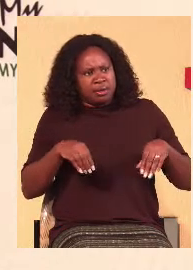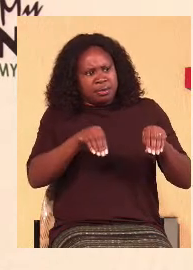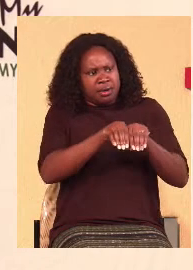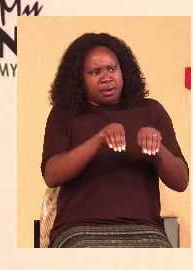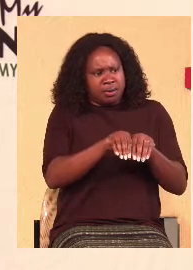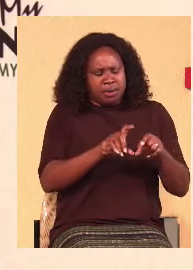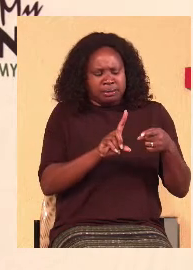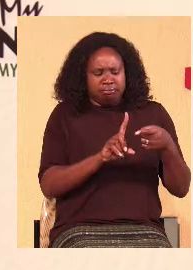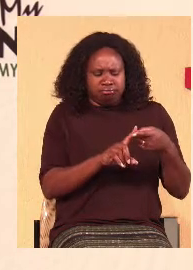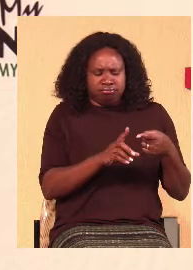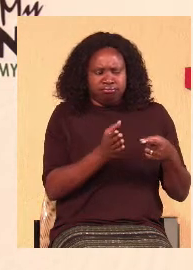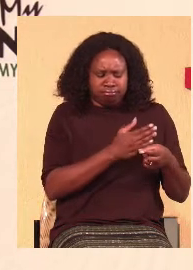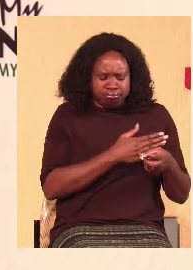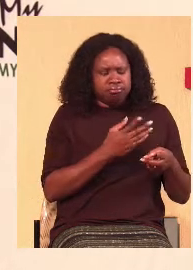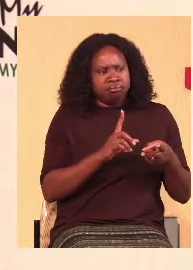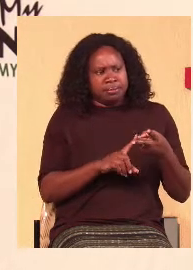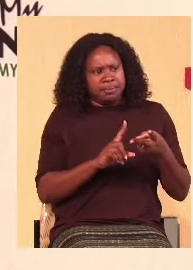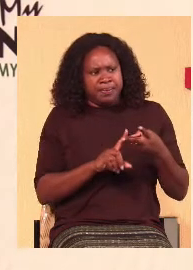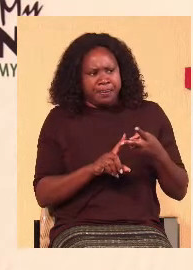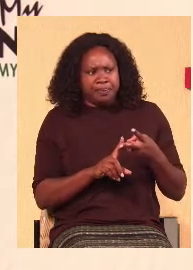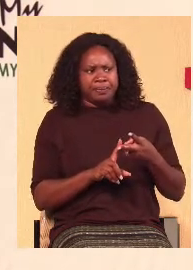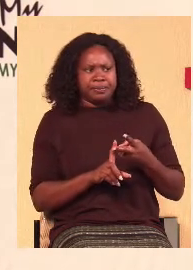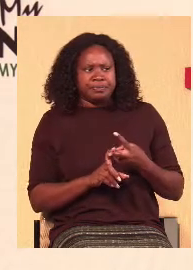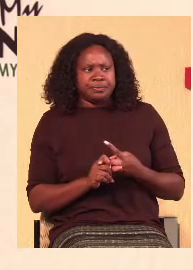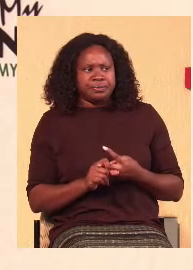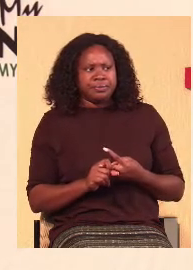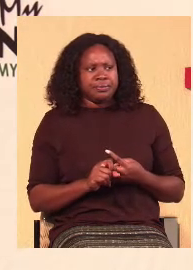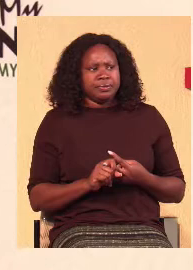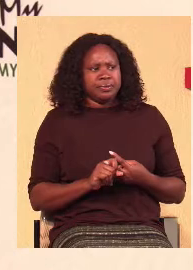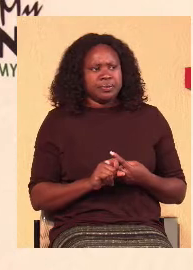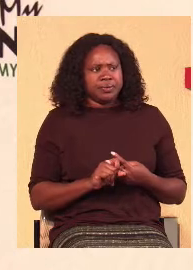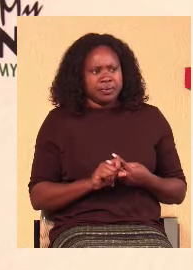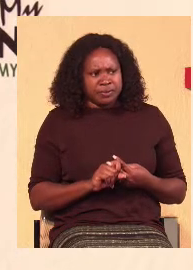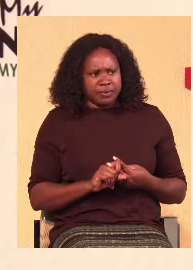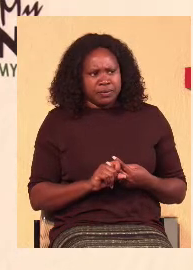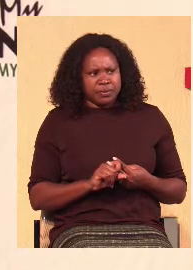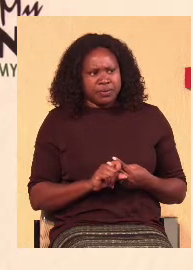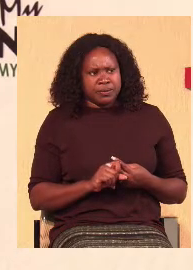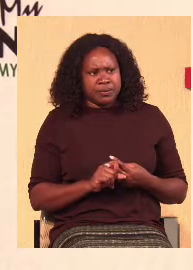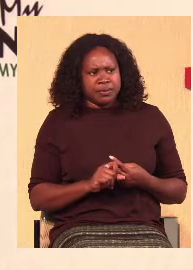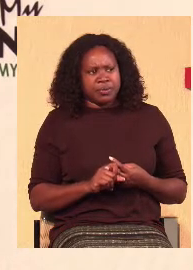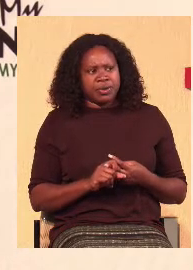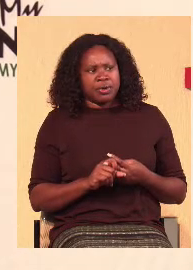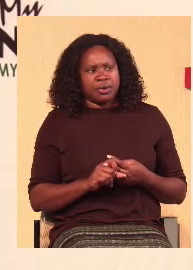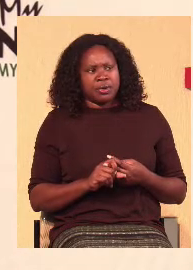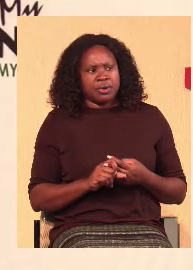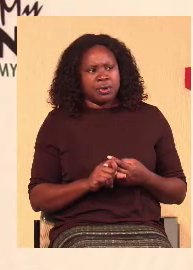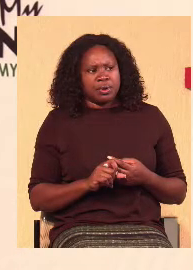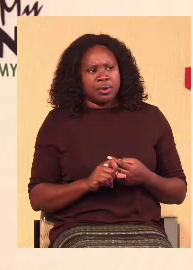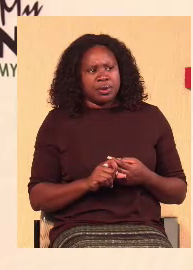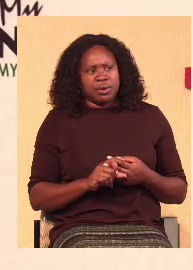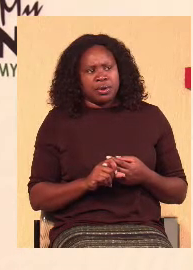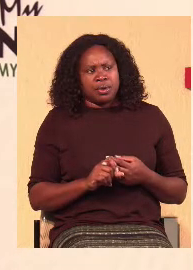That's number one. And then number 2, we have to preserve the little reagents we